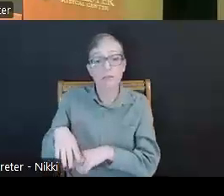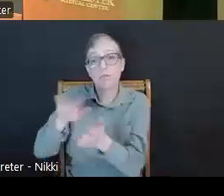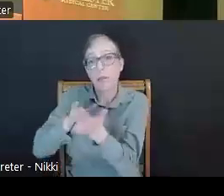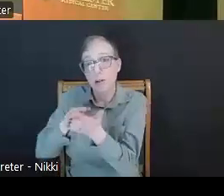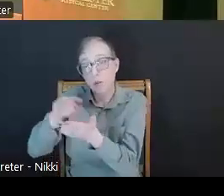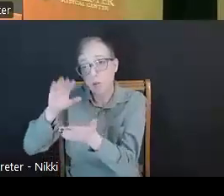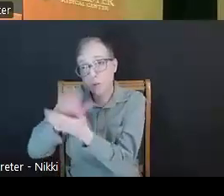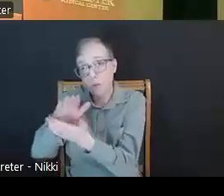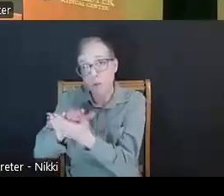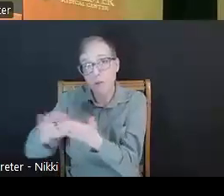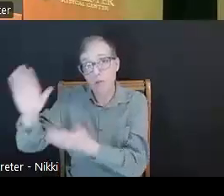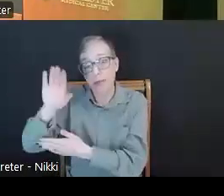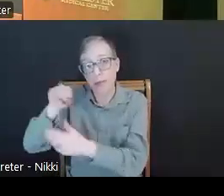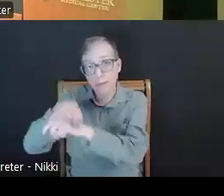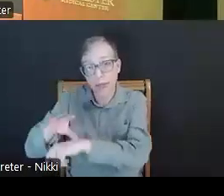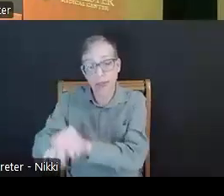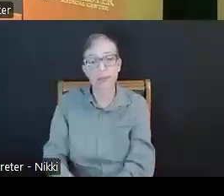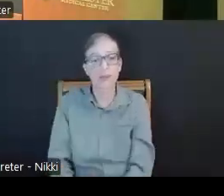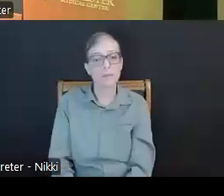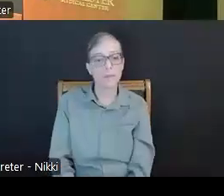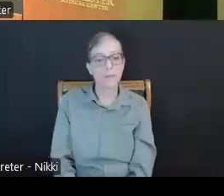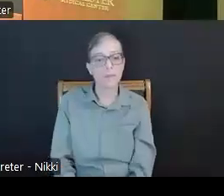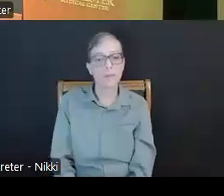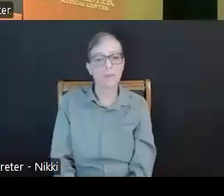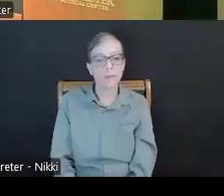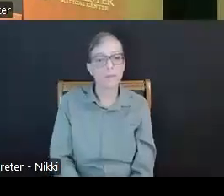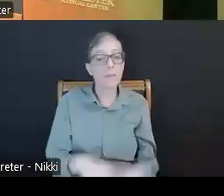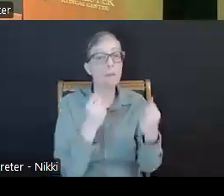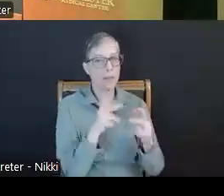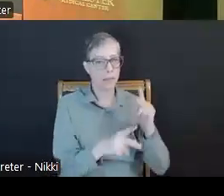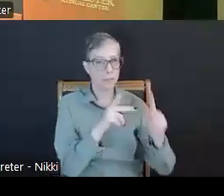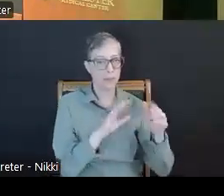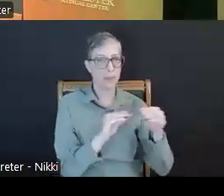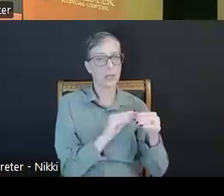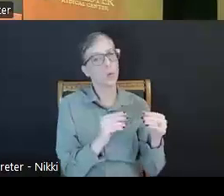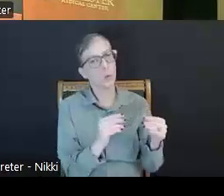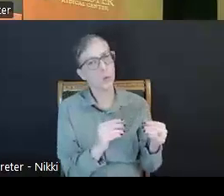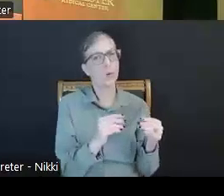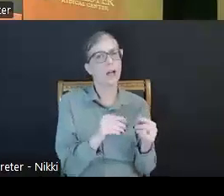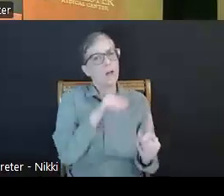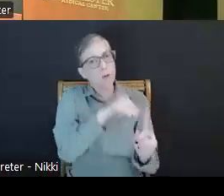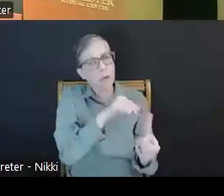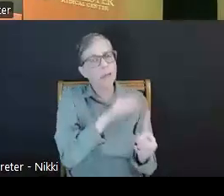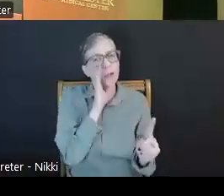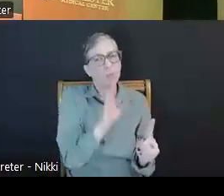The majority of respondents said that some sort of reminder or check-in would have been helpful for consistency and accountability.